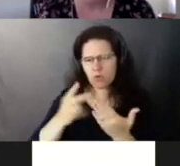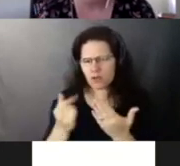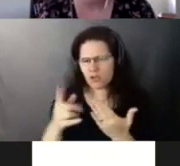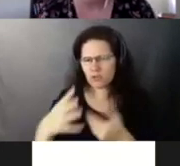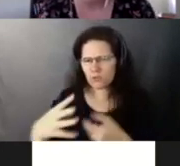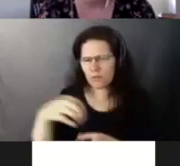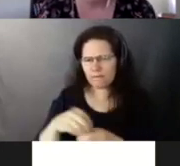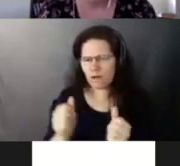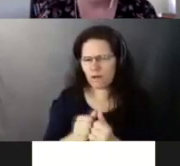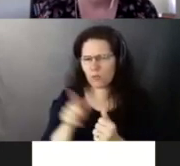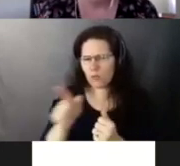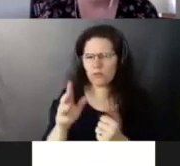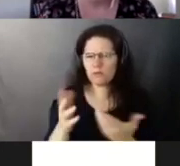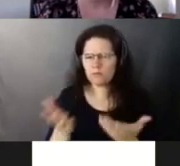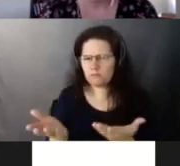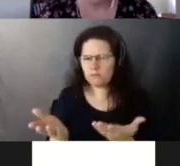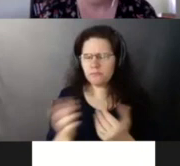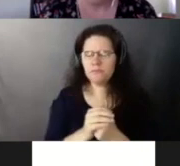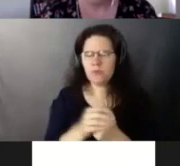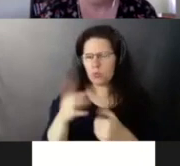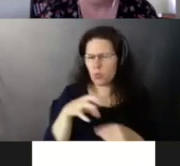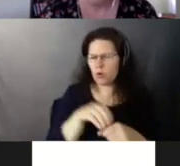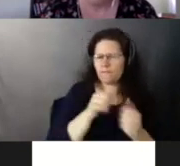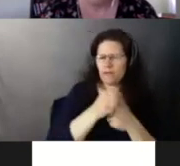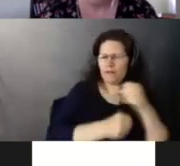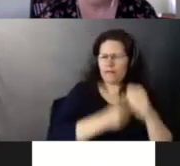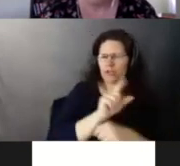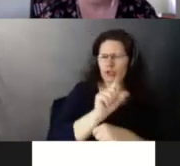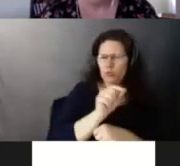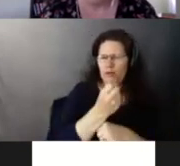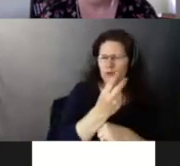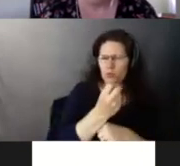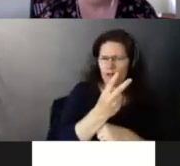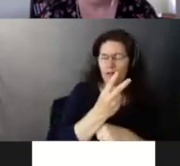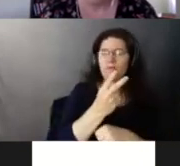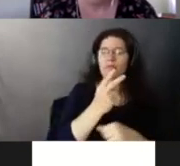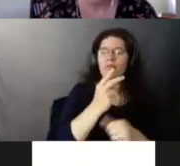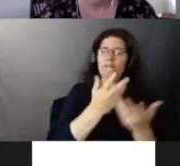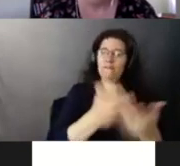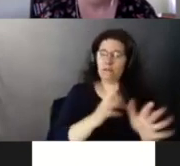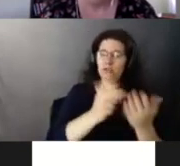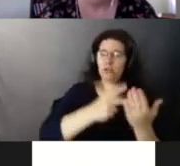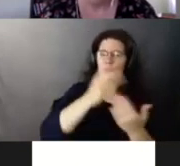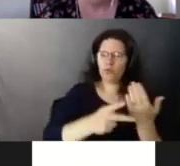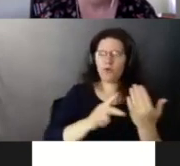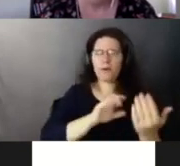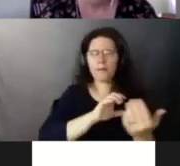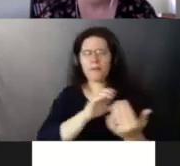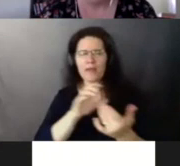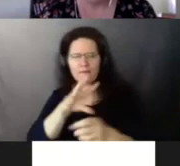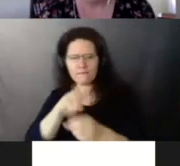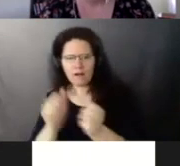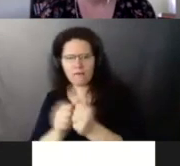in 2012? Okay. So that's very great question.